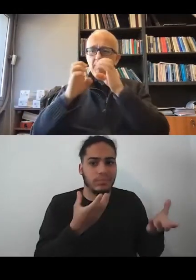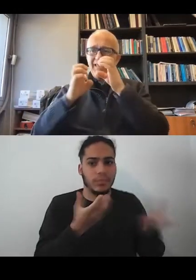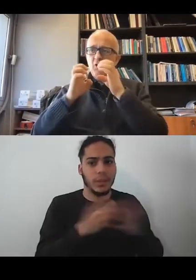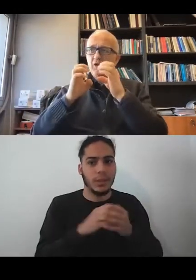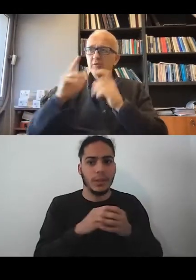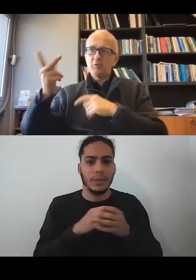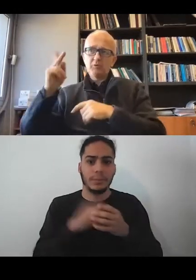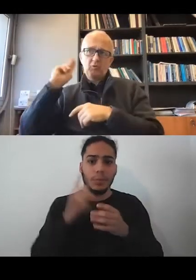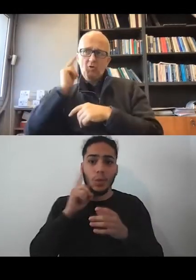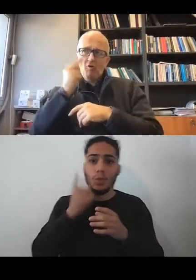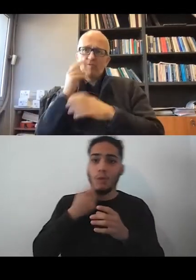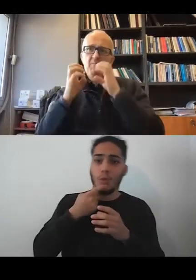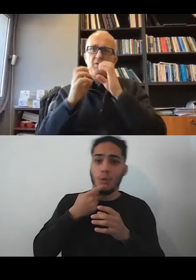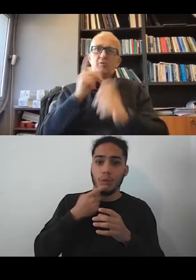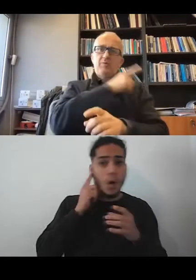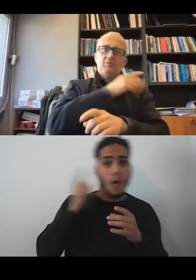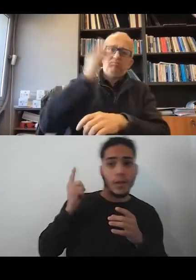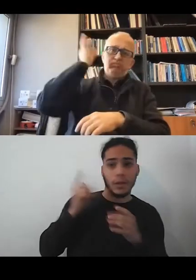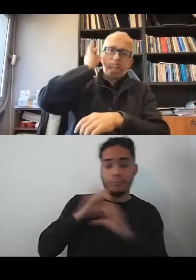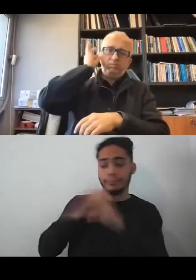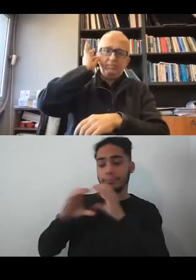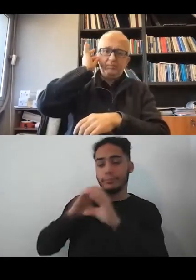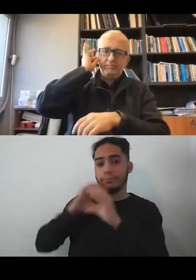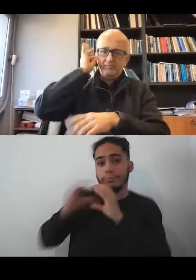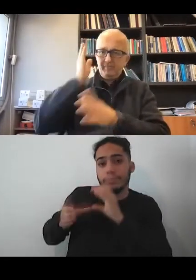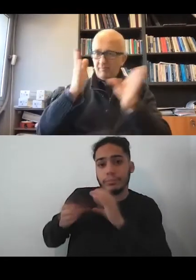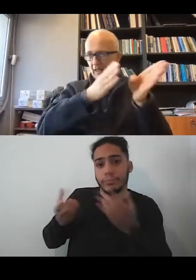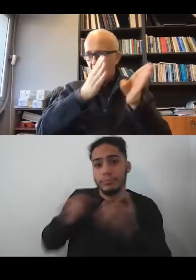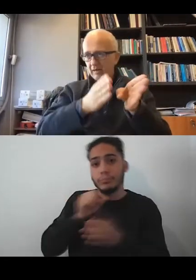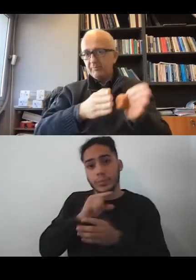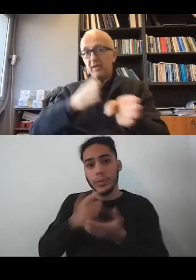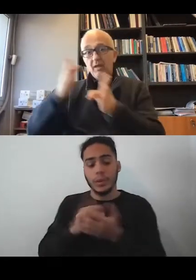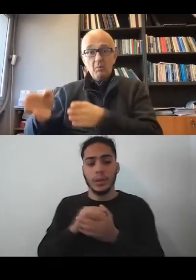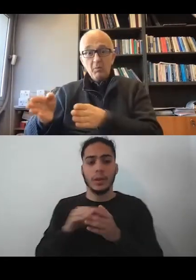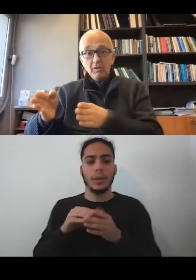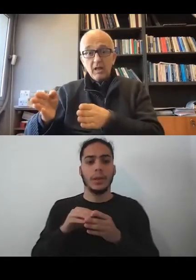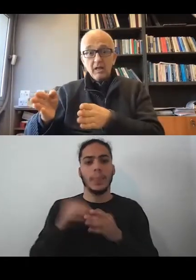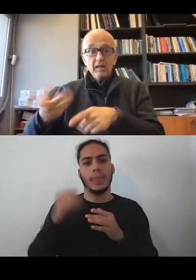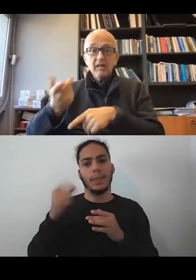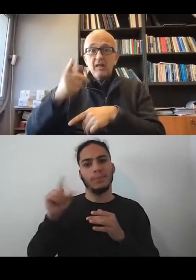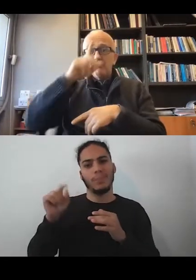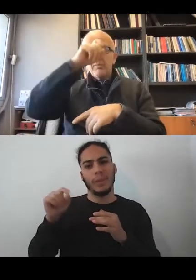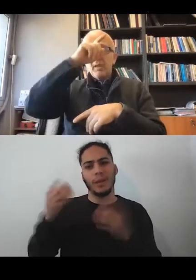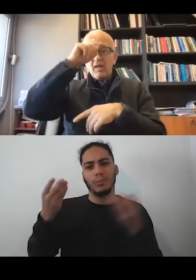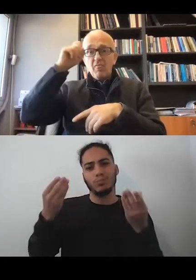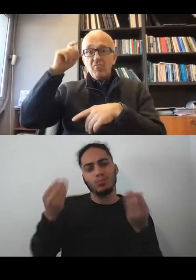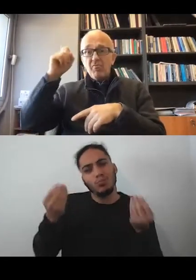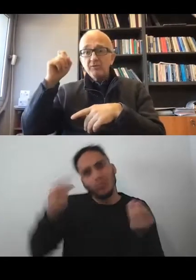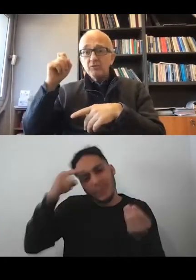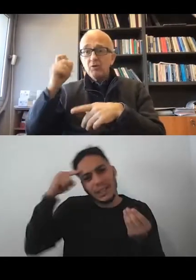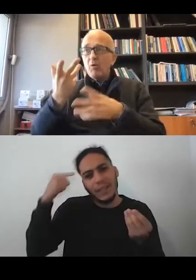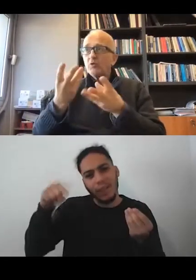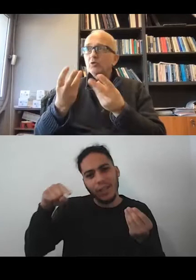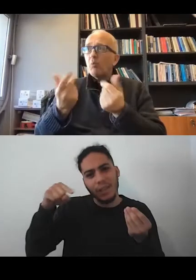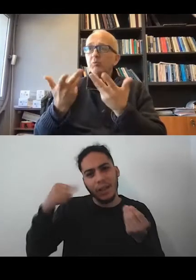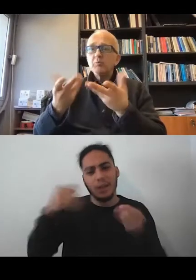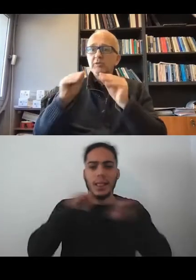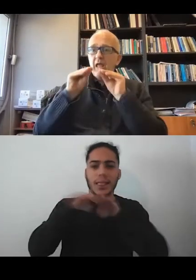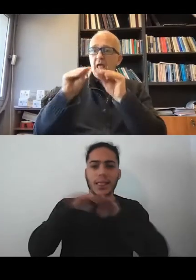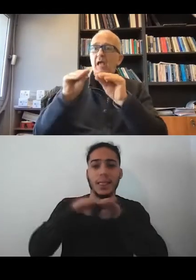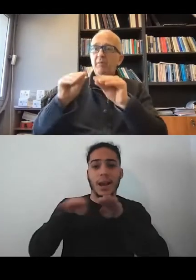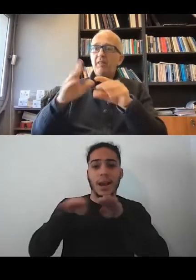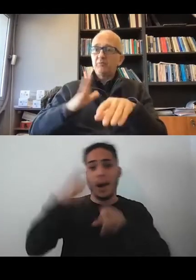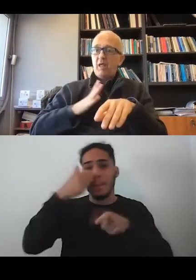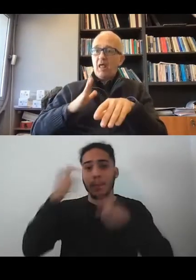non-deaf. And on the other hand, it's quite hard to train people